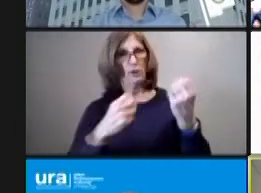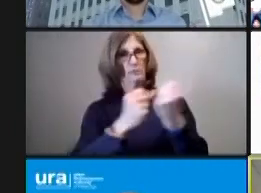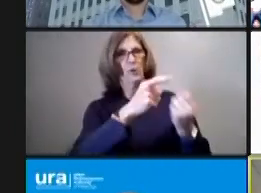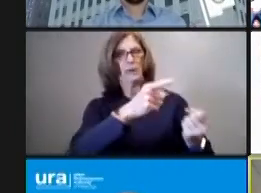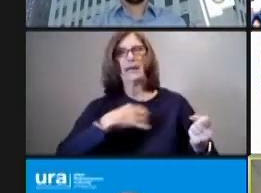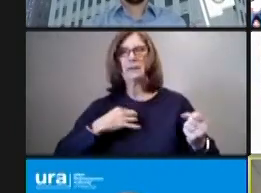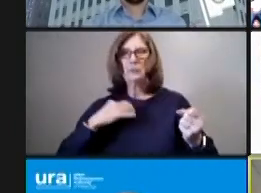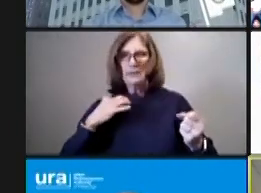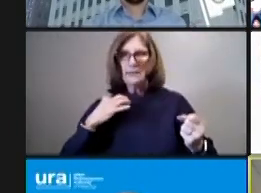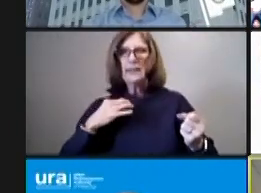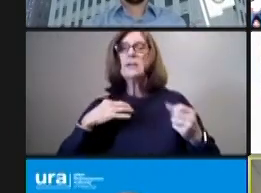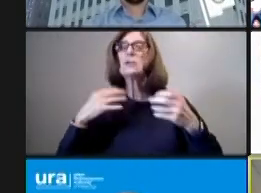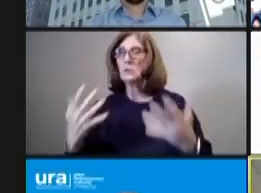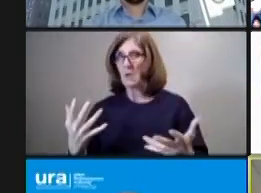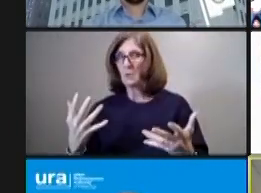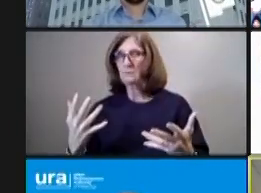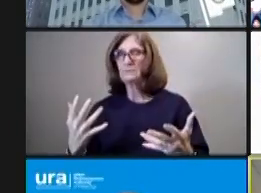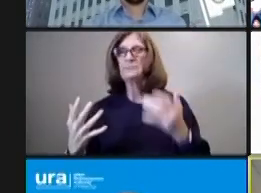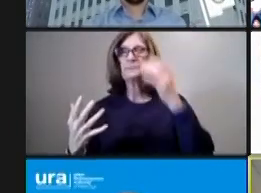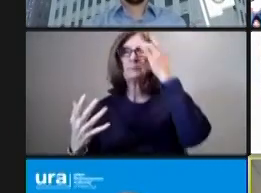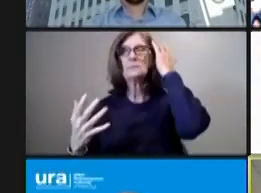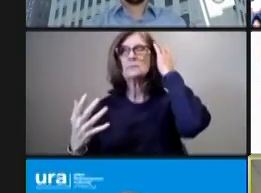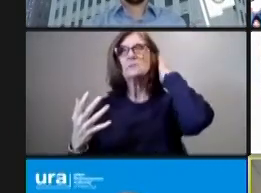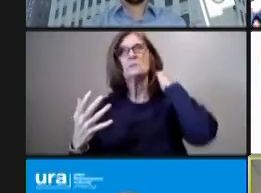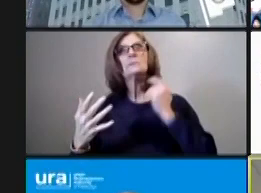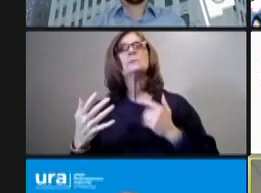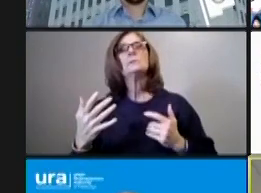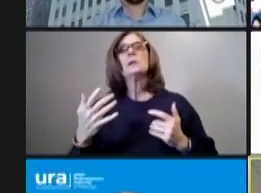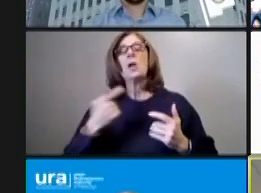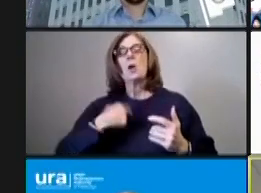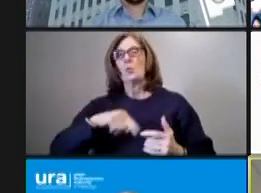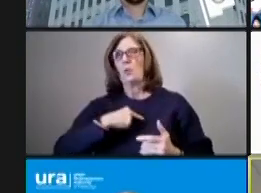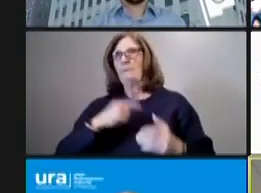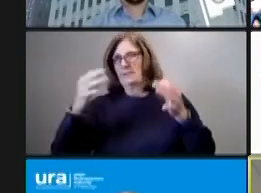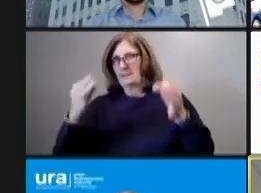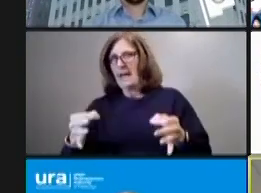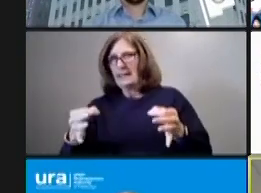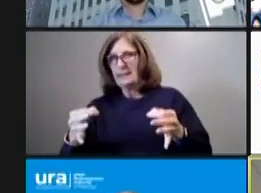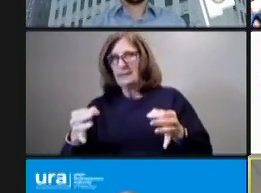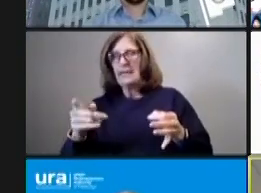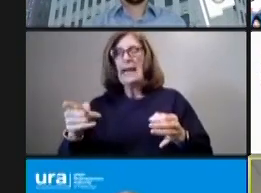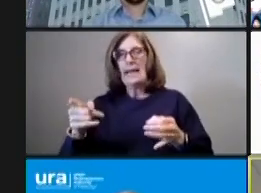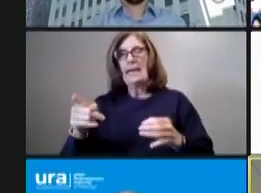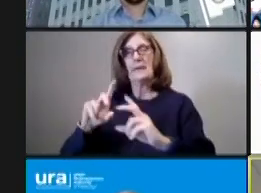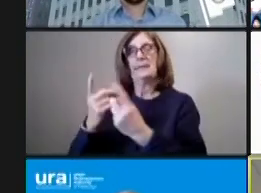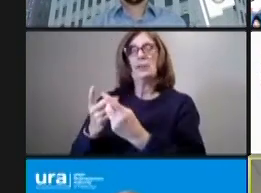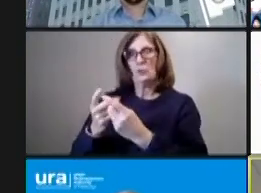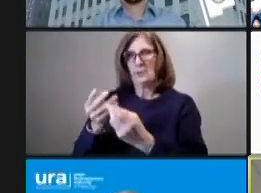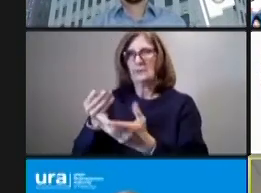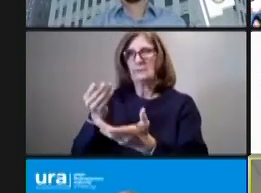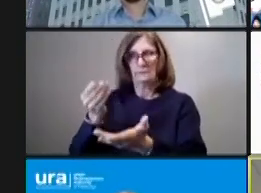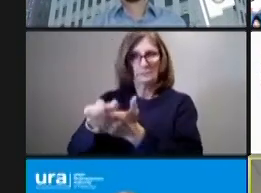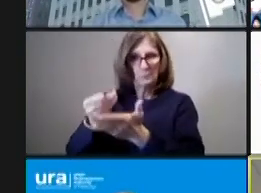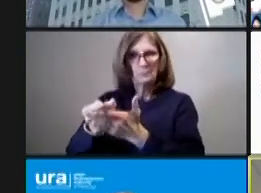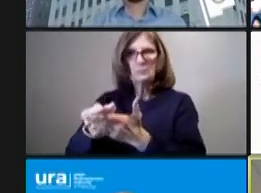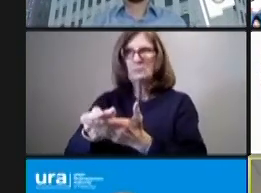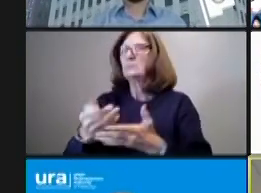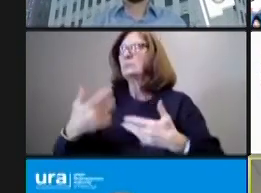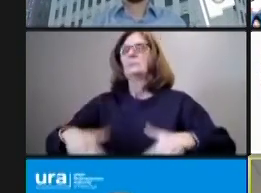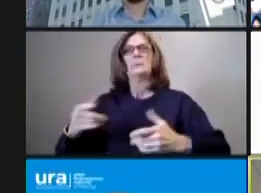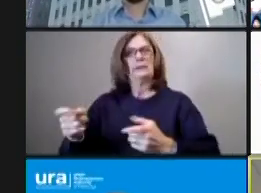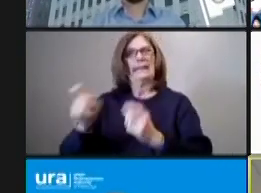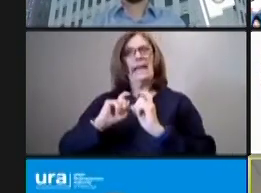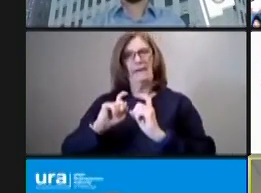So, what we have decided to do, and our friends at the Pittsburgh Foundation have been incredible about giving Action